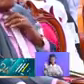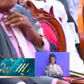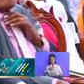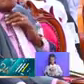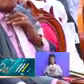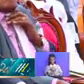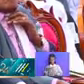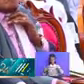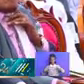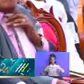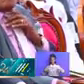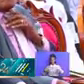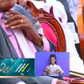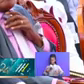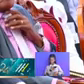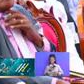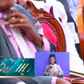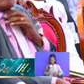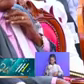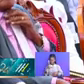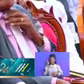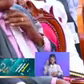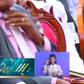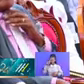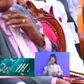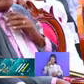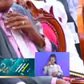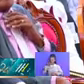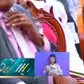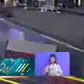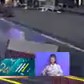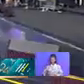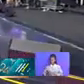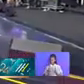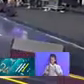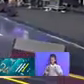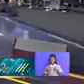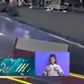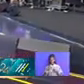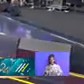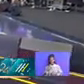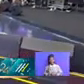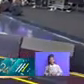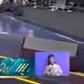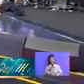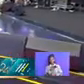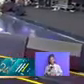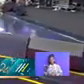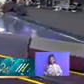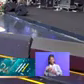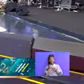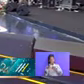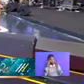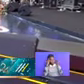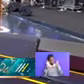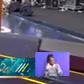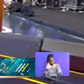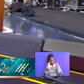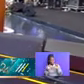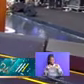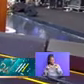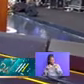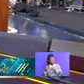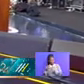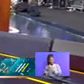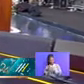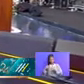Swiss people you are winning for Christ that if you have hundred of them don't you know that you can